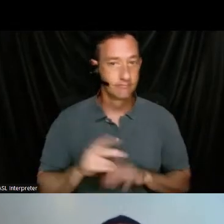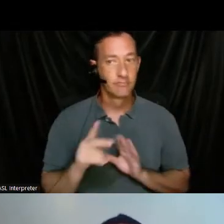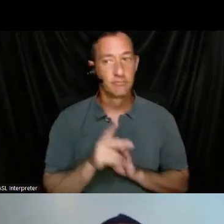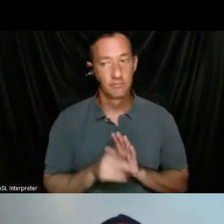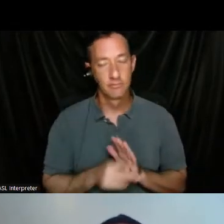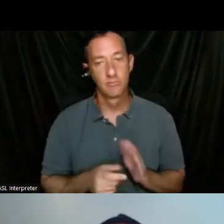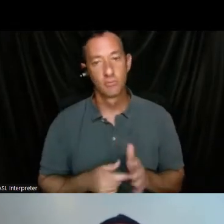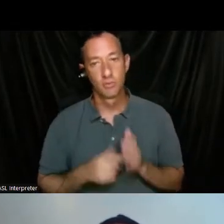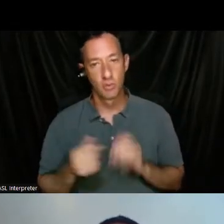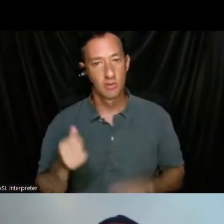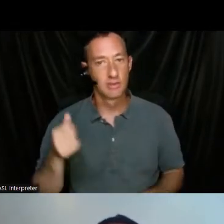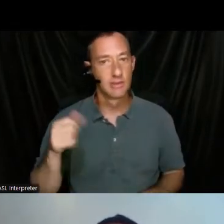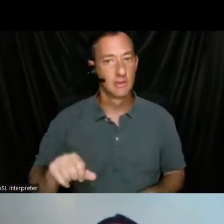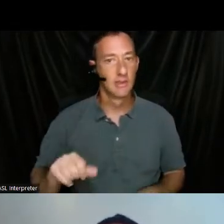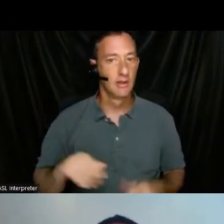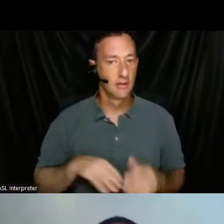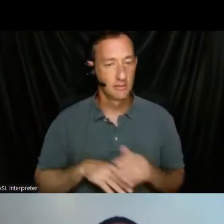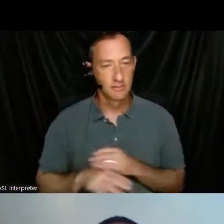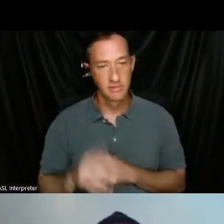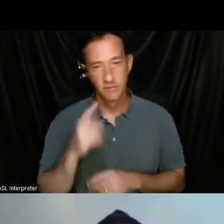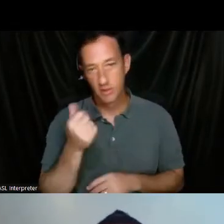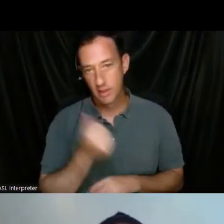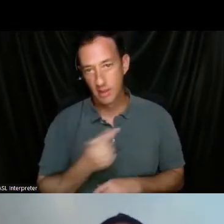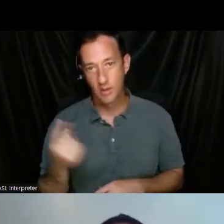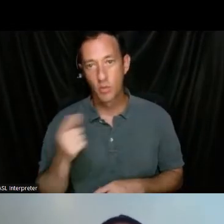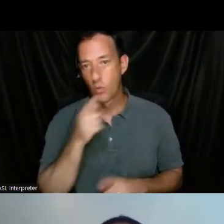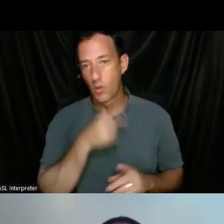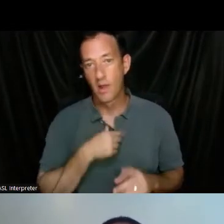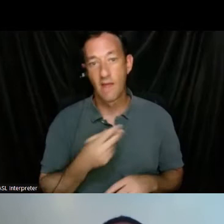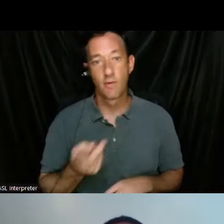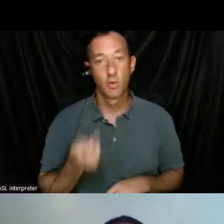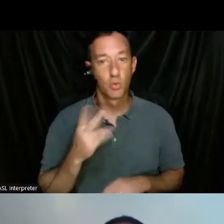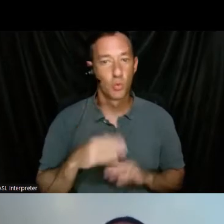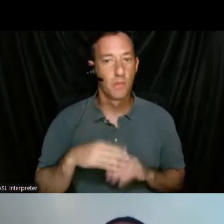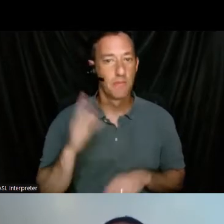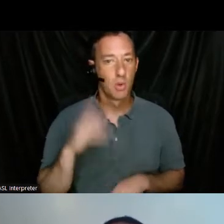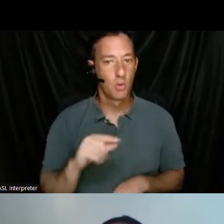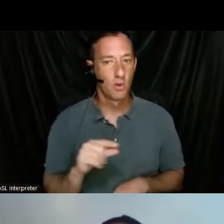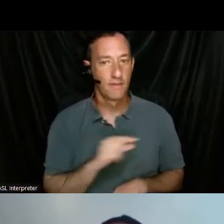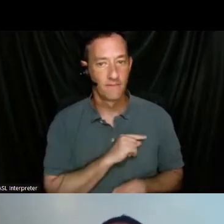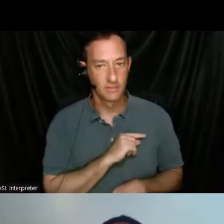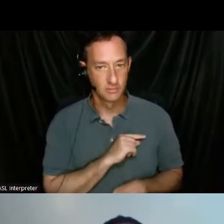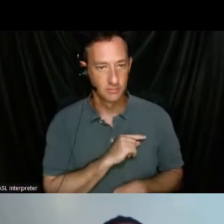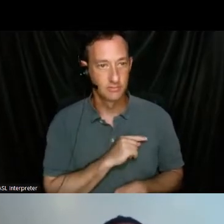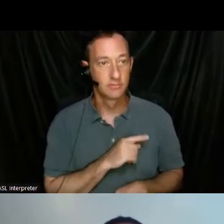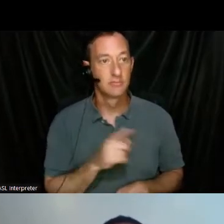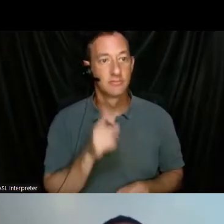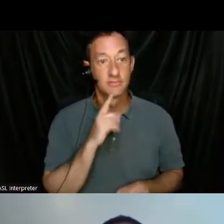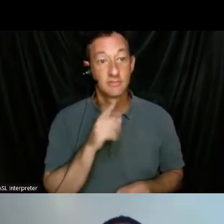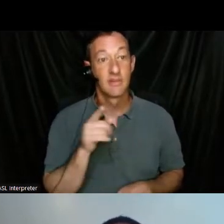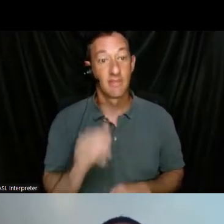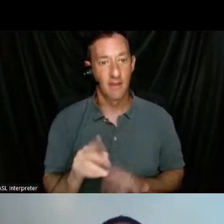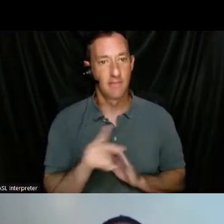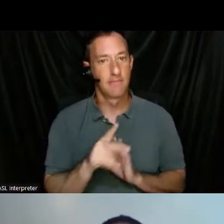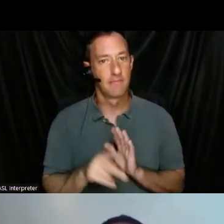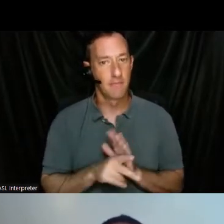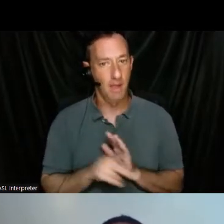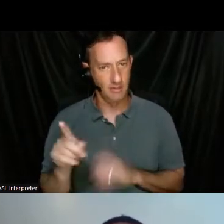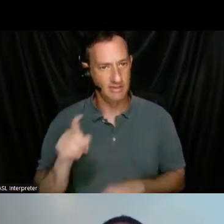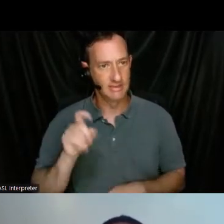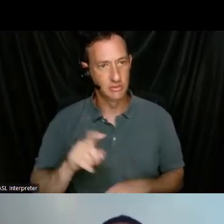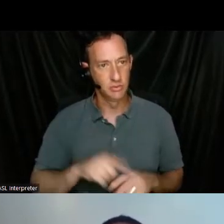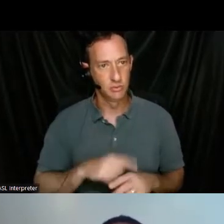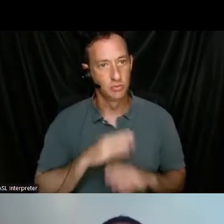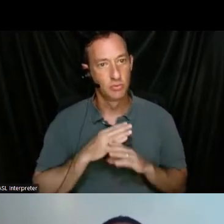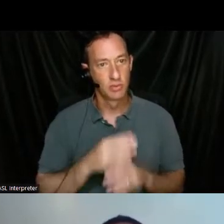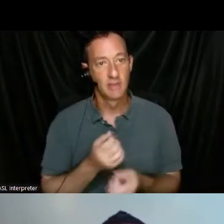of admission for any individual with two or more convictions. The management company states that such a policy is needed to protect the health, safety,